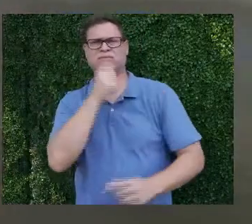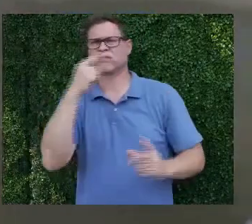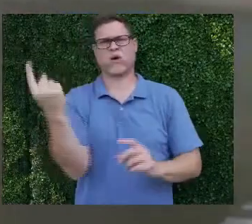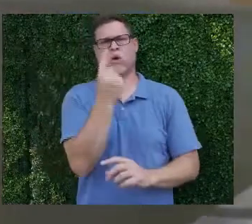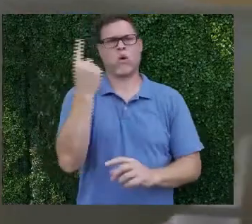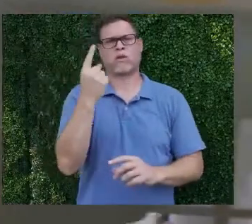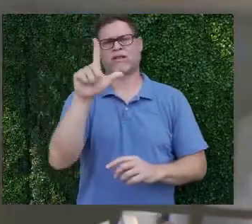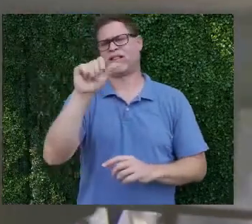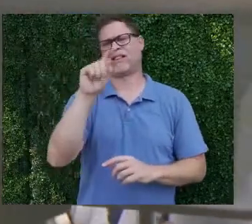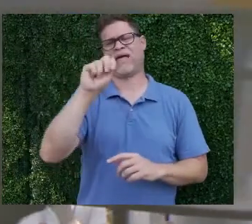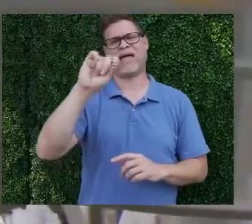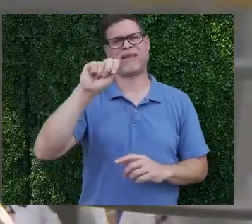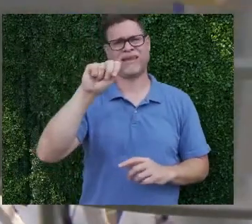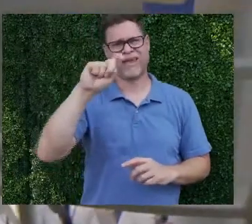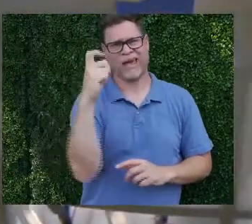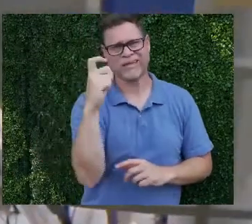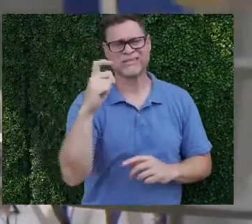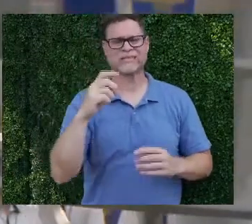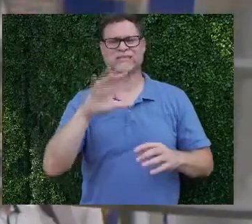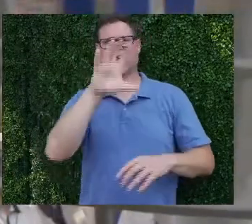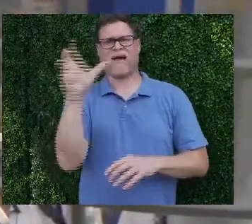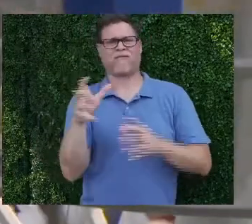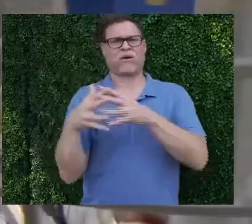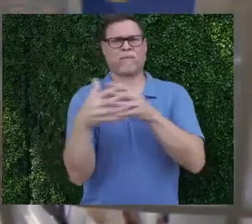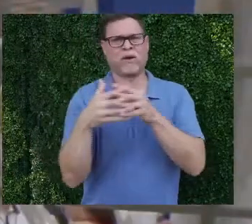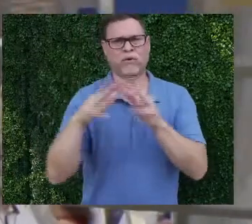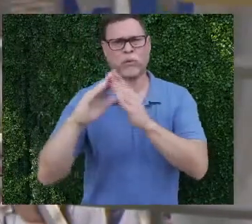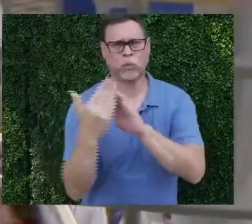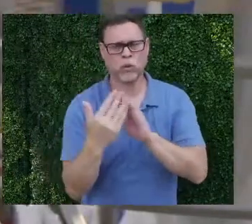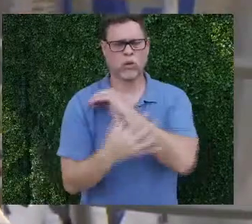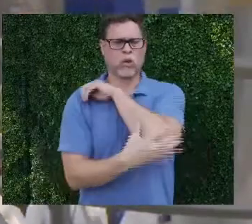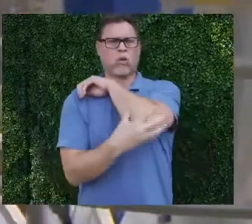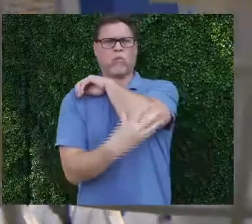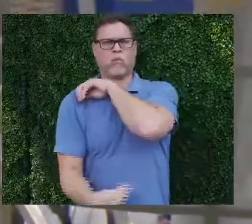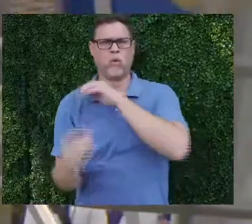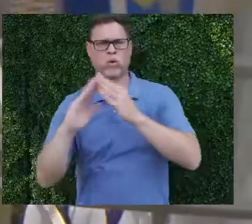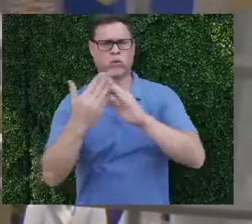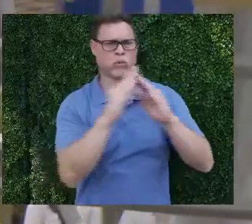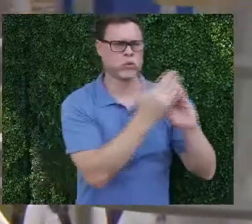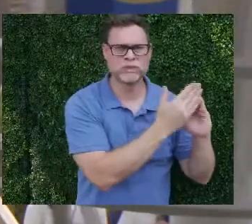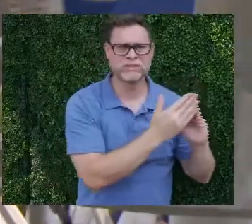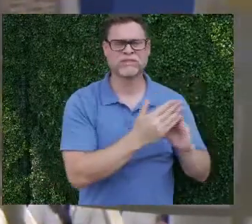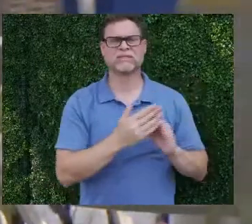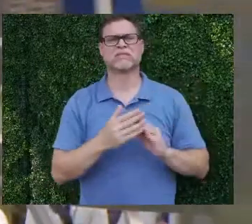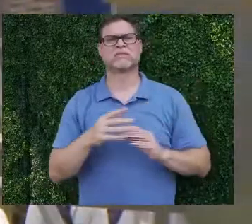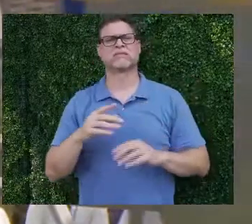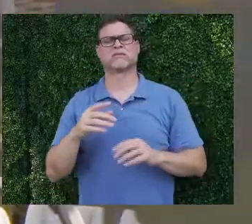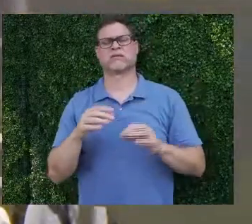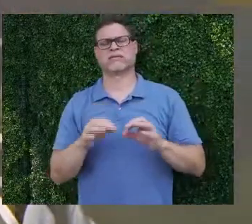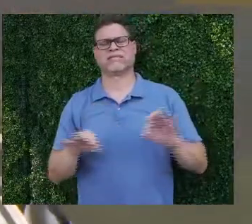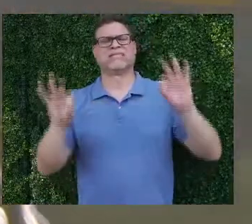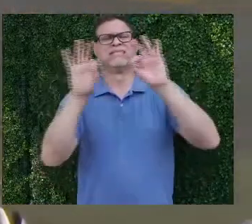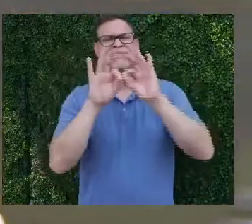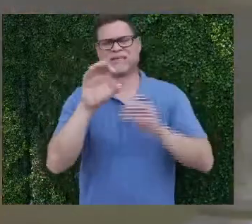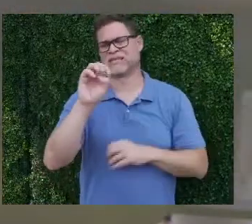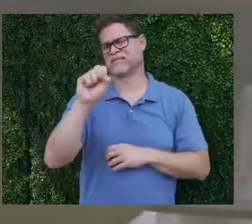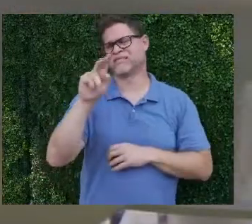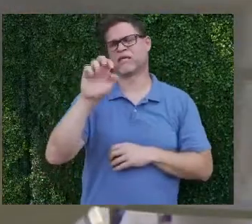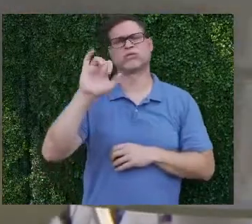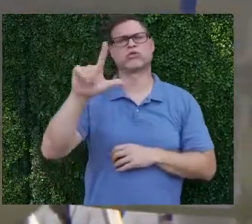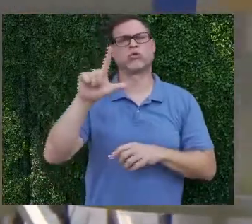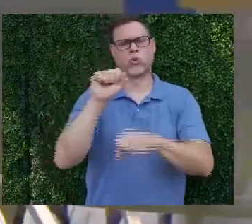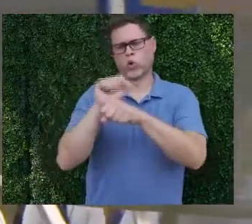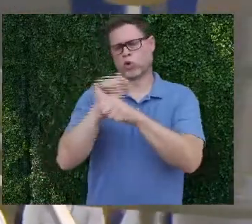the Latinx community, it's the African American community, it's the poor communities where essential workers are. We